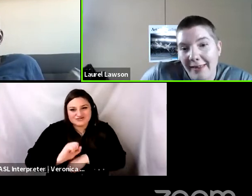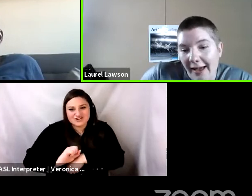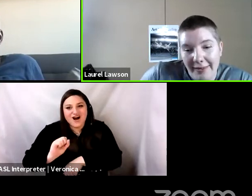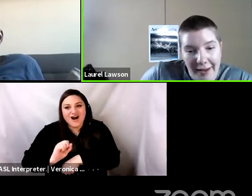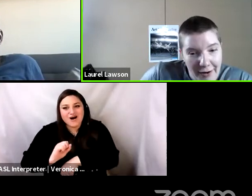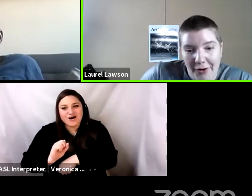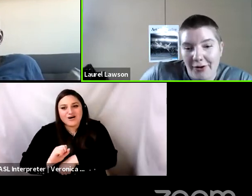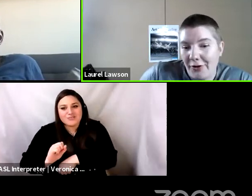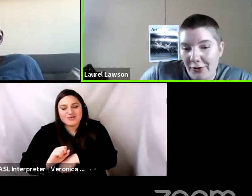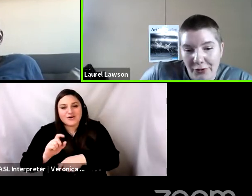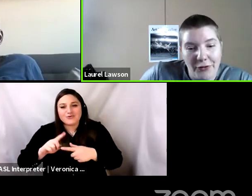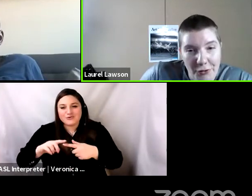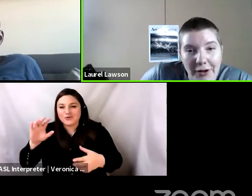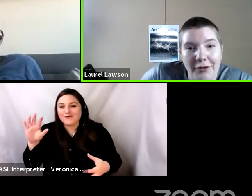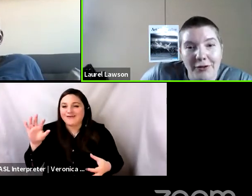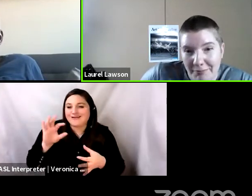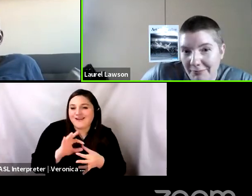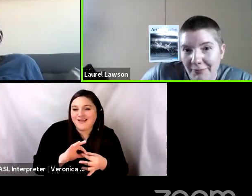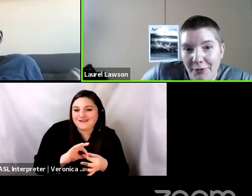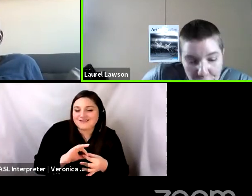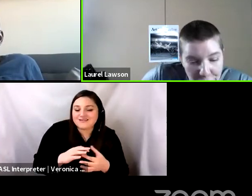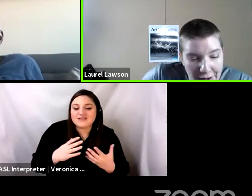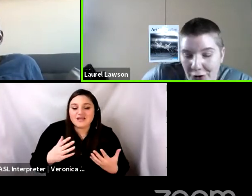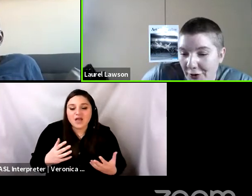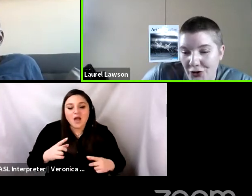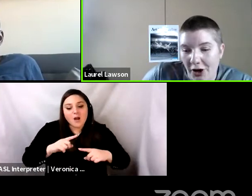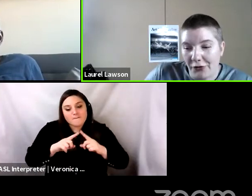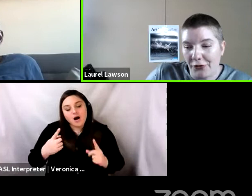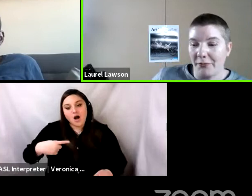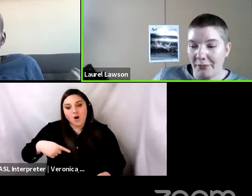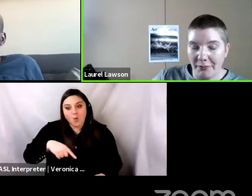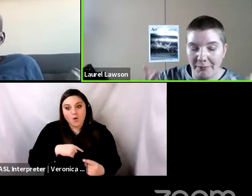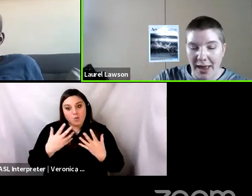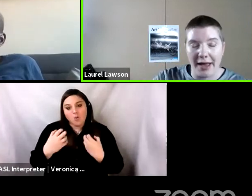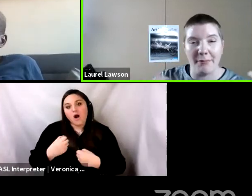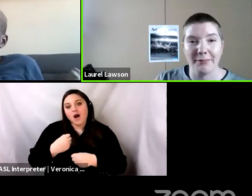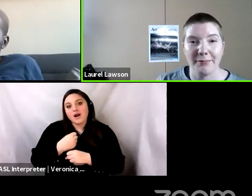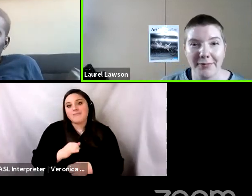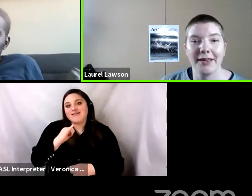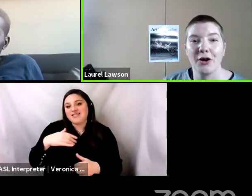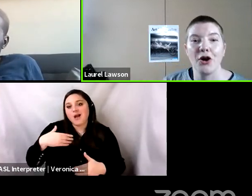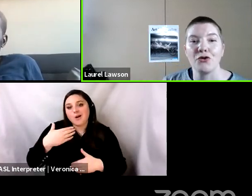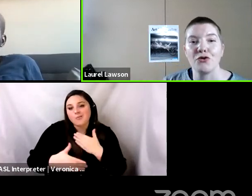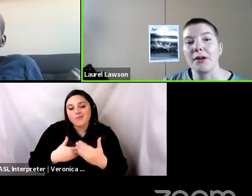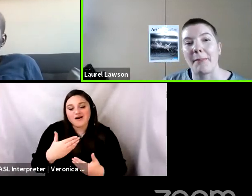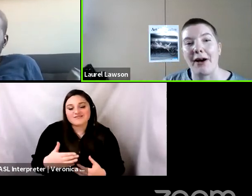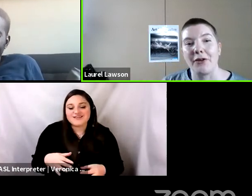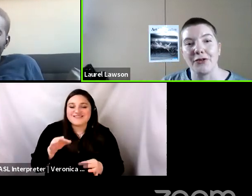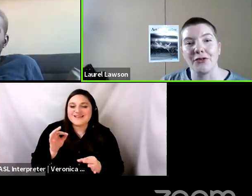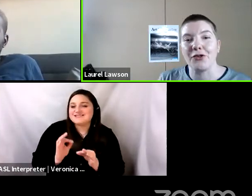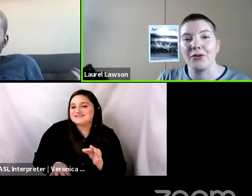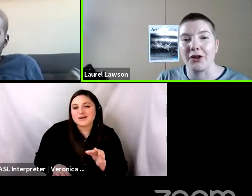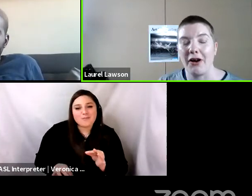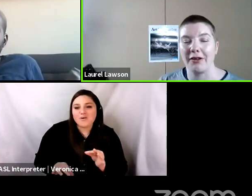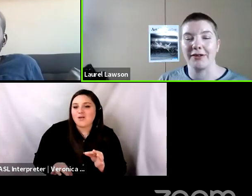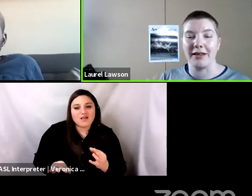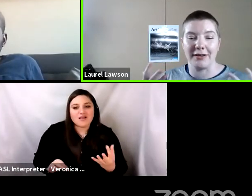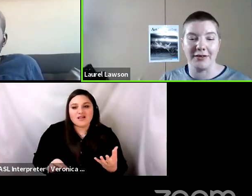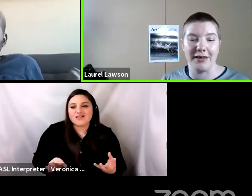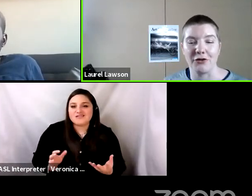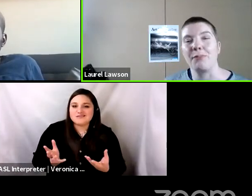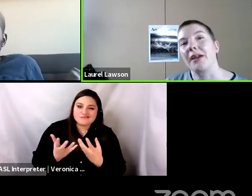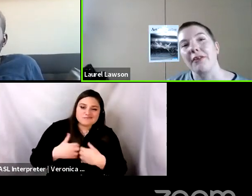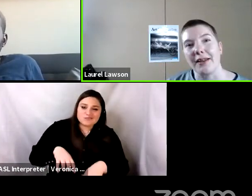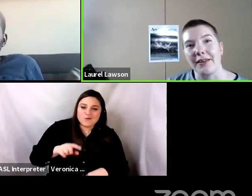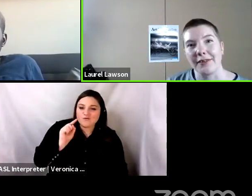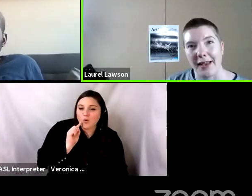to get that there so you can use it and you can just, bam, dream about the content